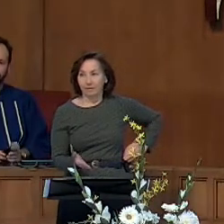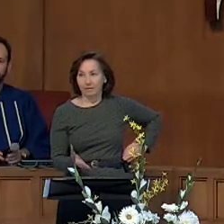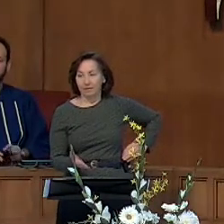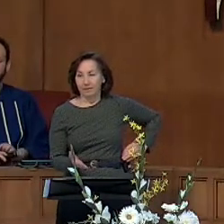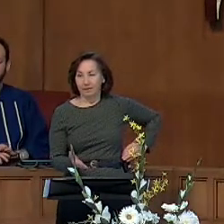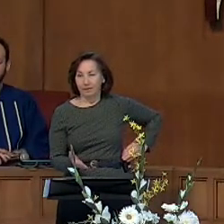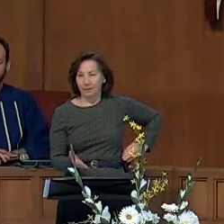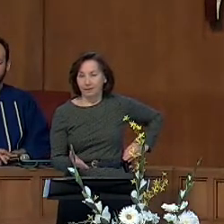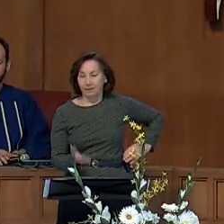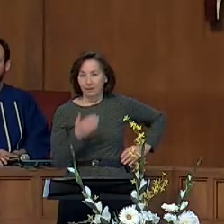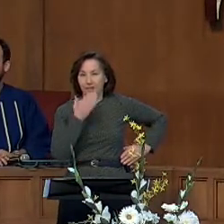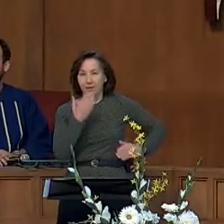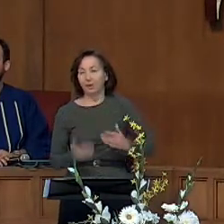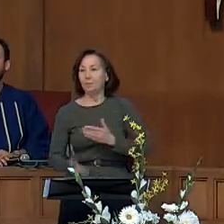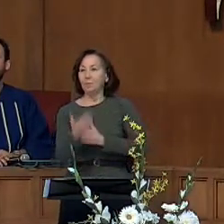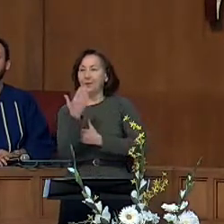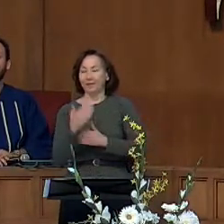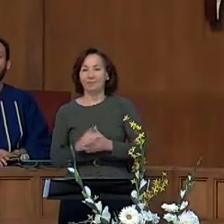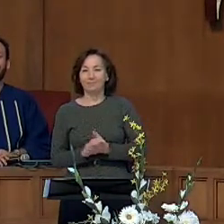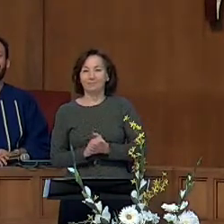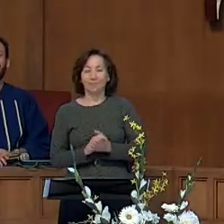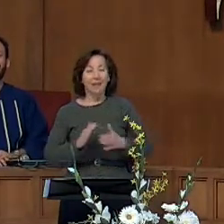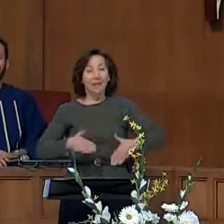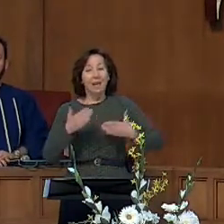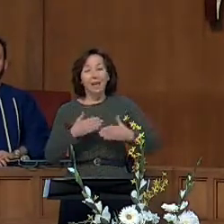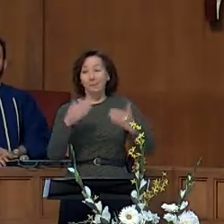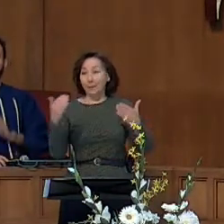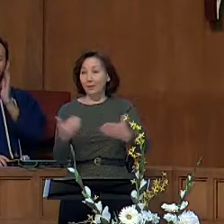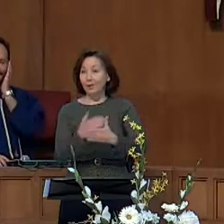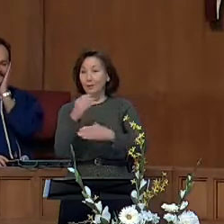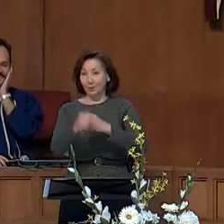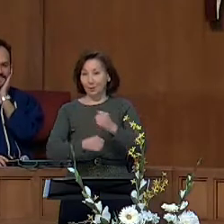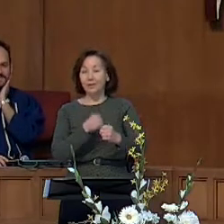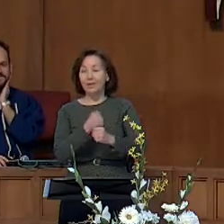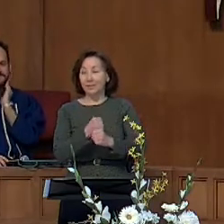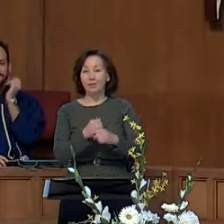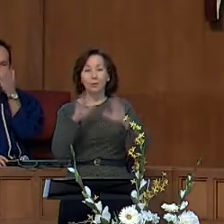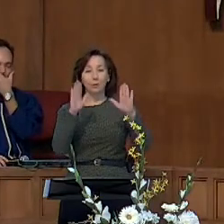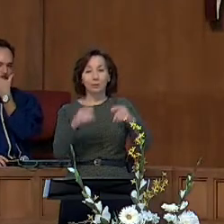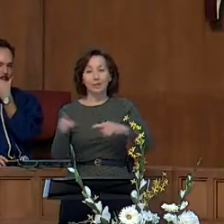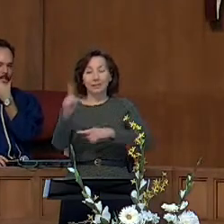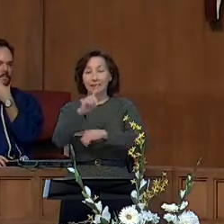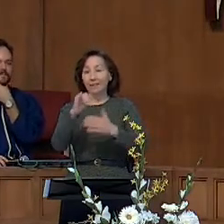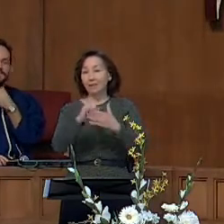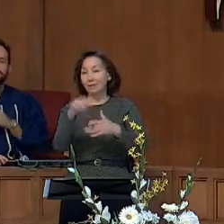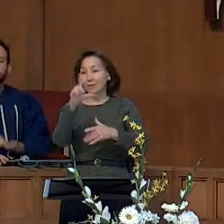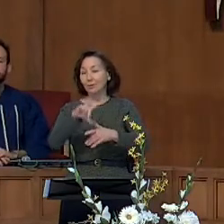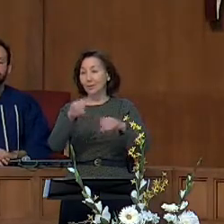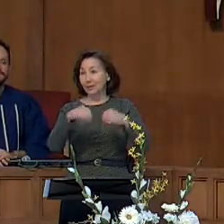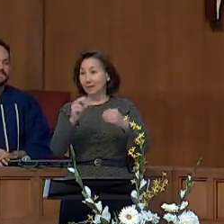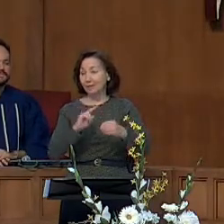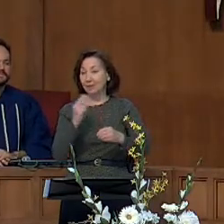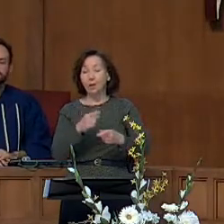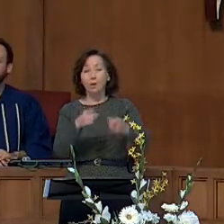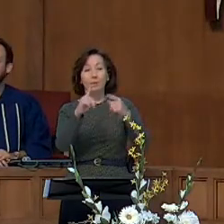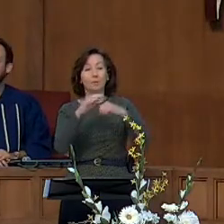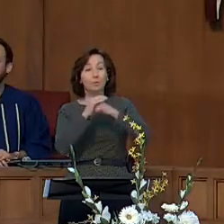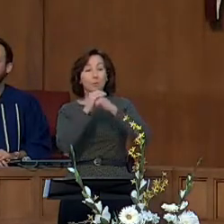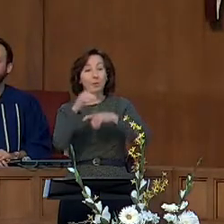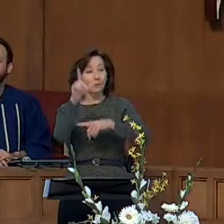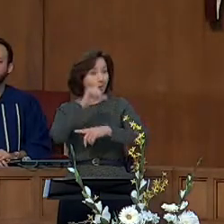Good morning. There it is. Happy New Year to all of you. It is a great day that the Lord has given us. We come to worship the